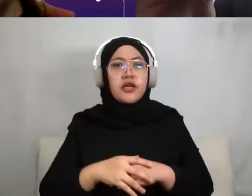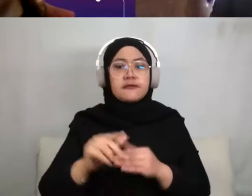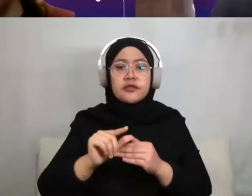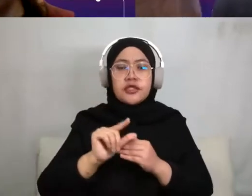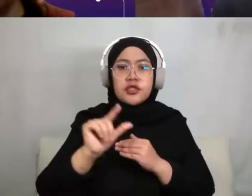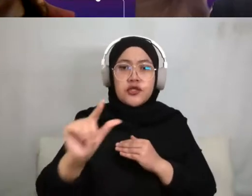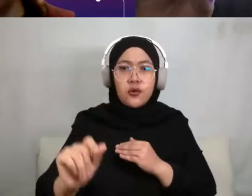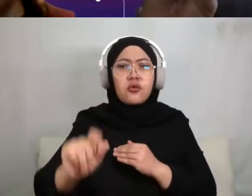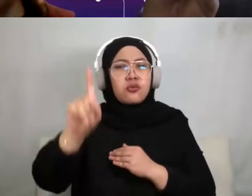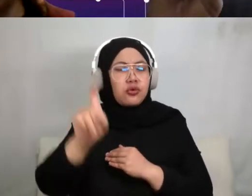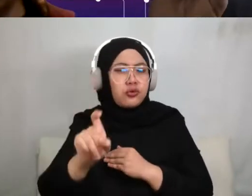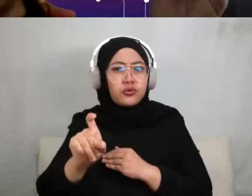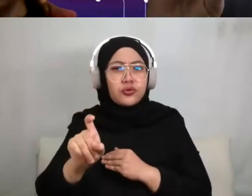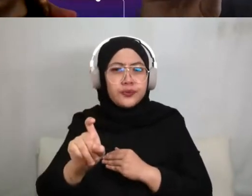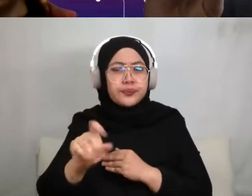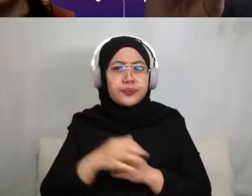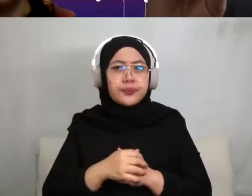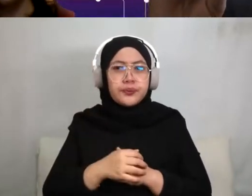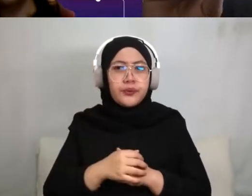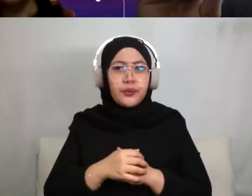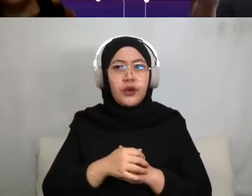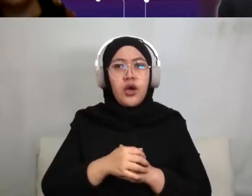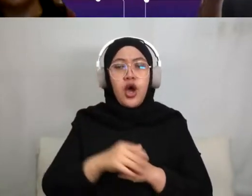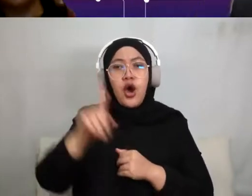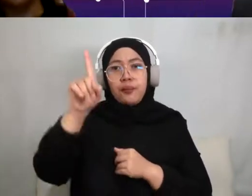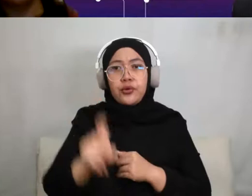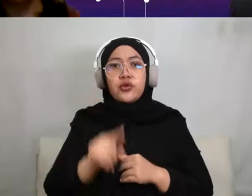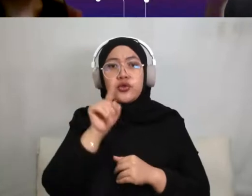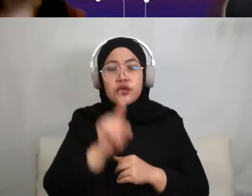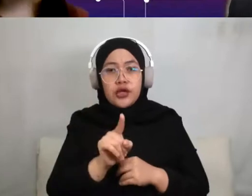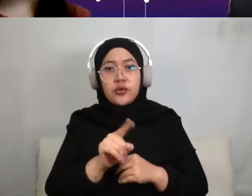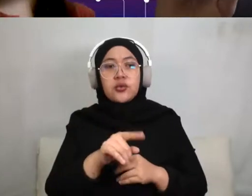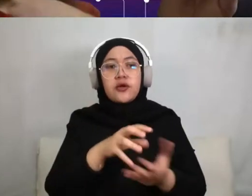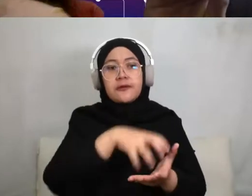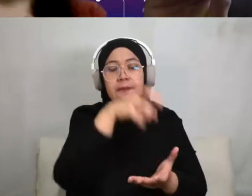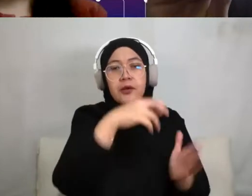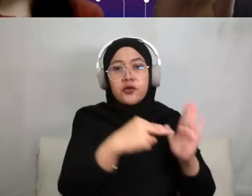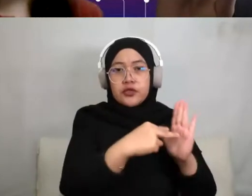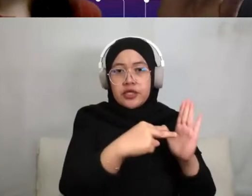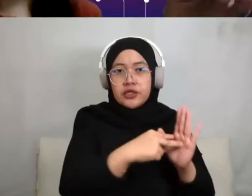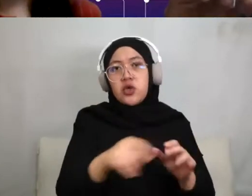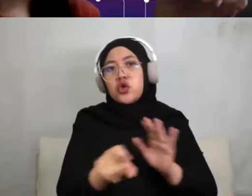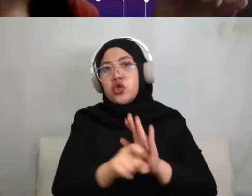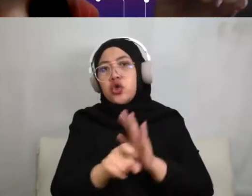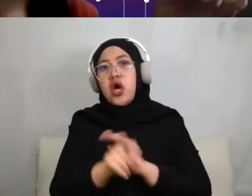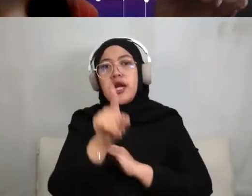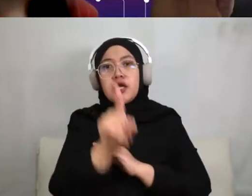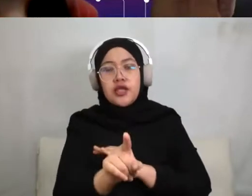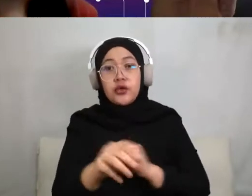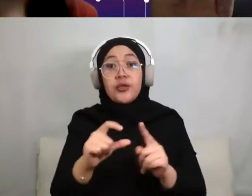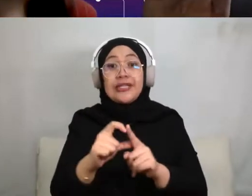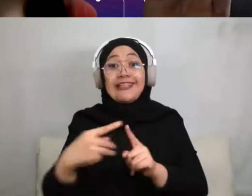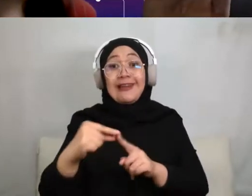so many places. If you have input power supply in one depot, that is where you will be operating buses for the whole